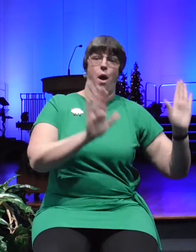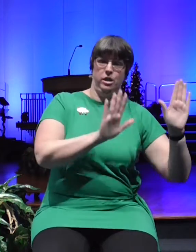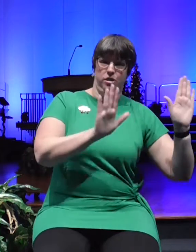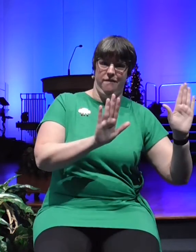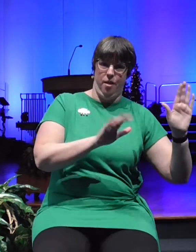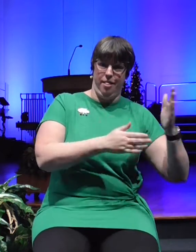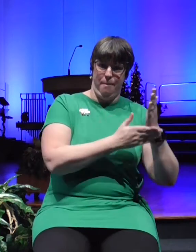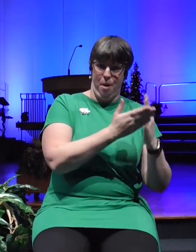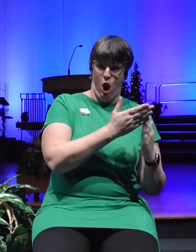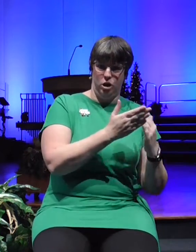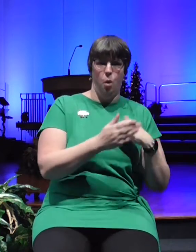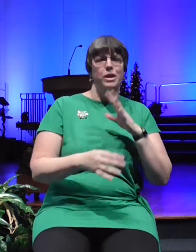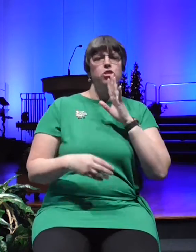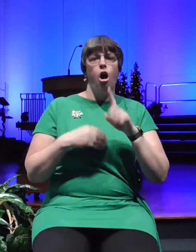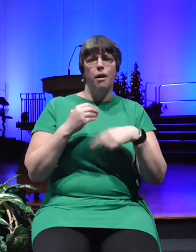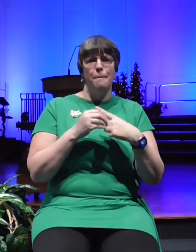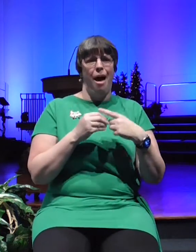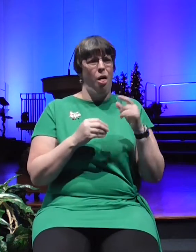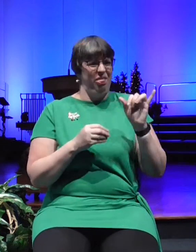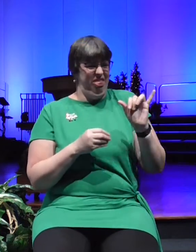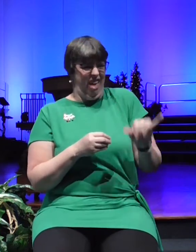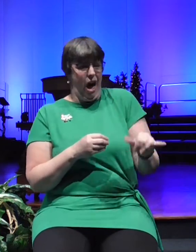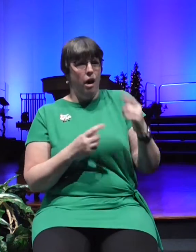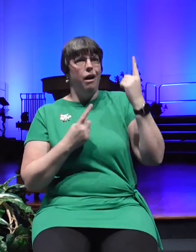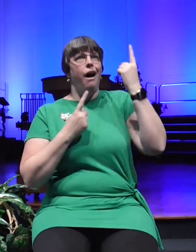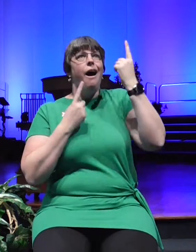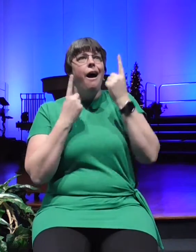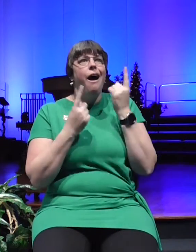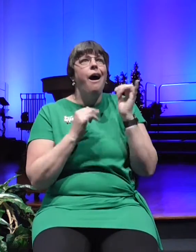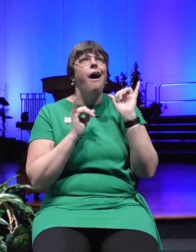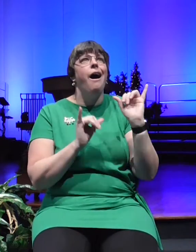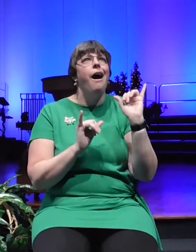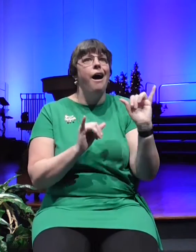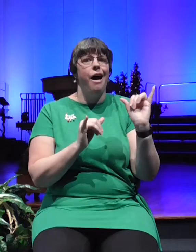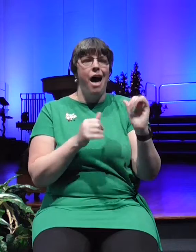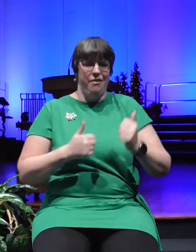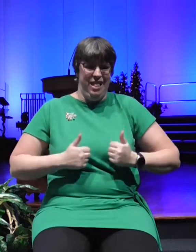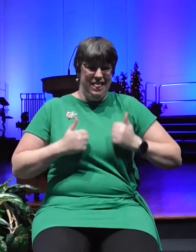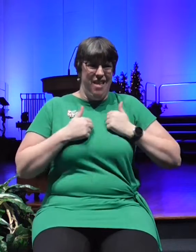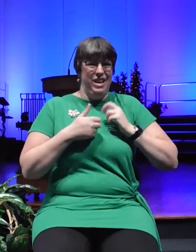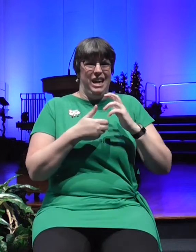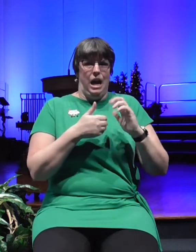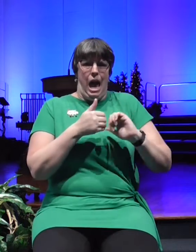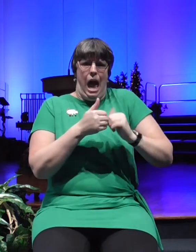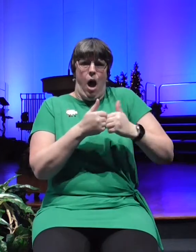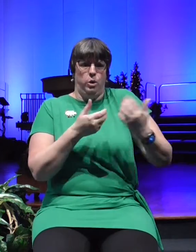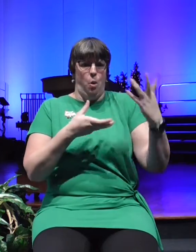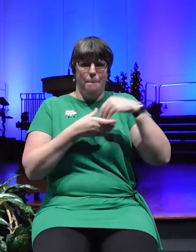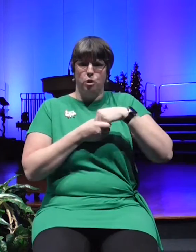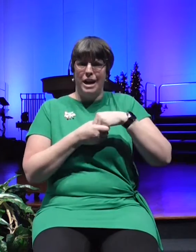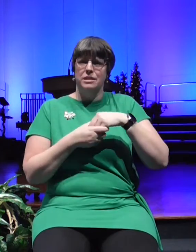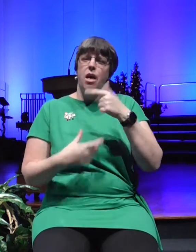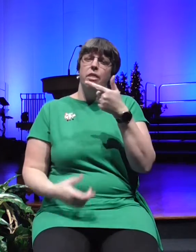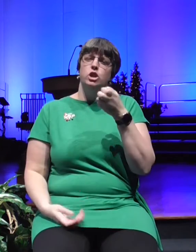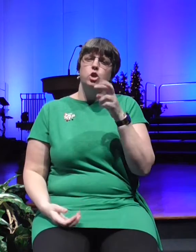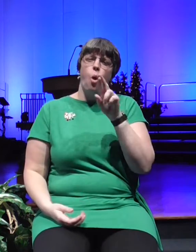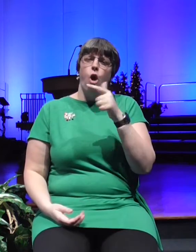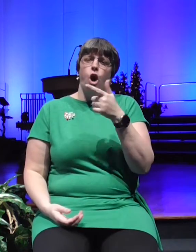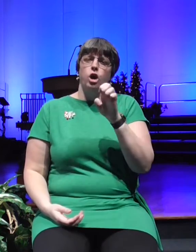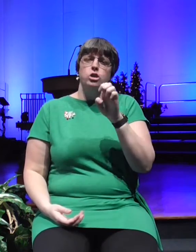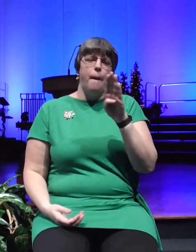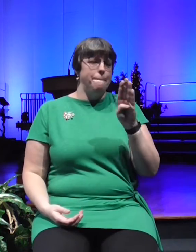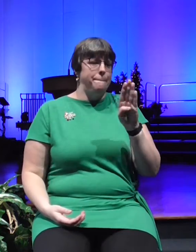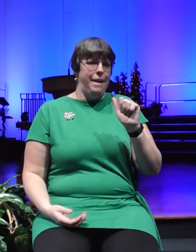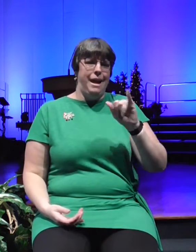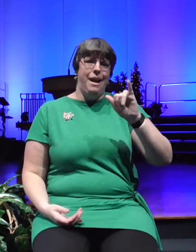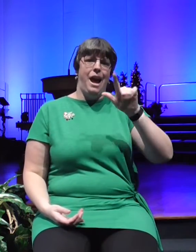about unconditional wonder at living and how to embrace that. Talked a lot about the George Bailey story